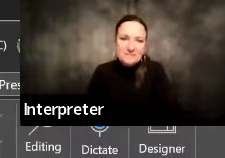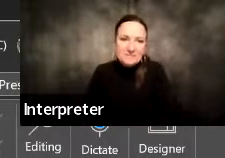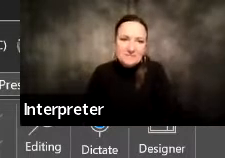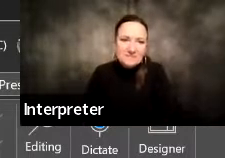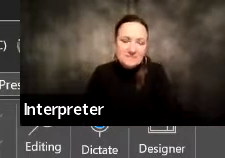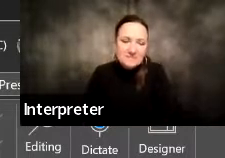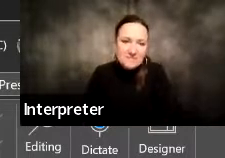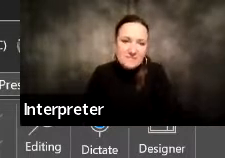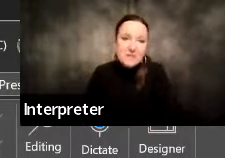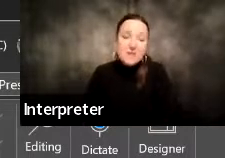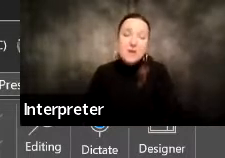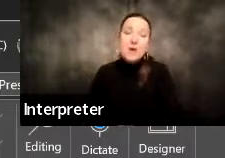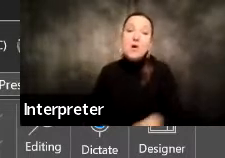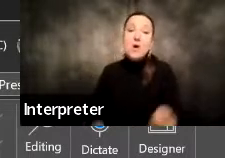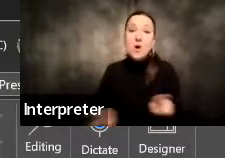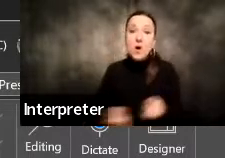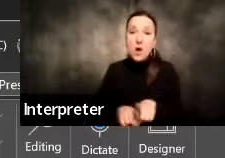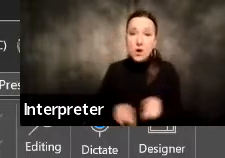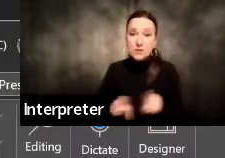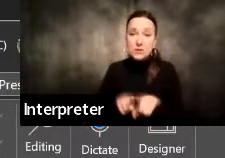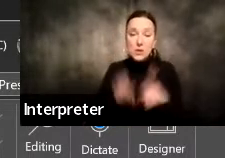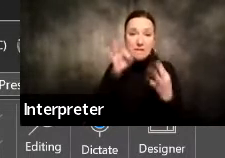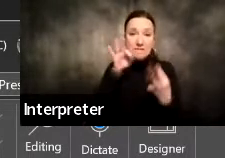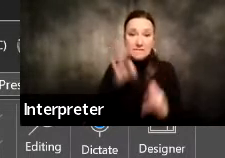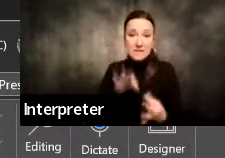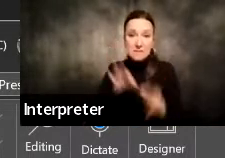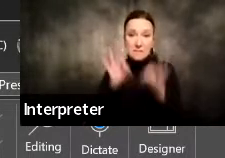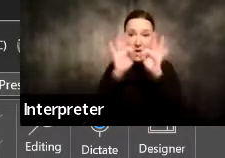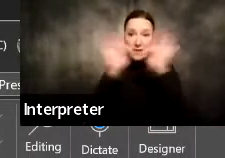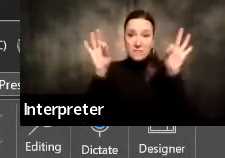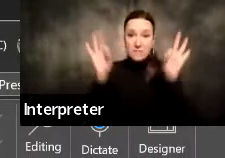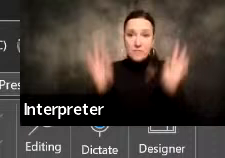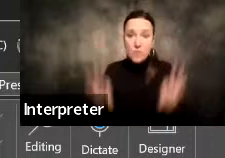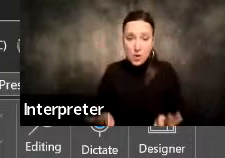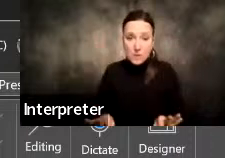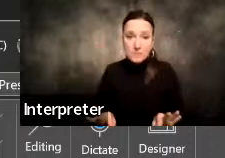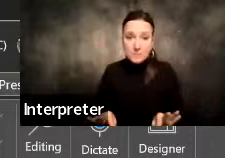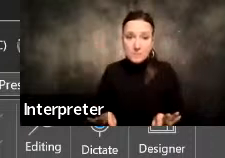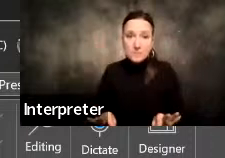And we also now have a feedback form on our website, and it's